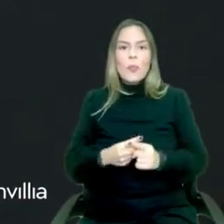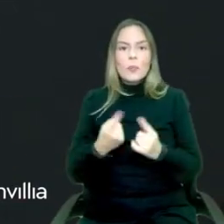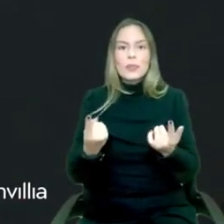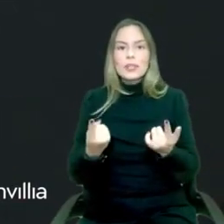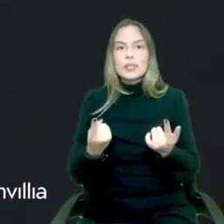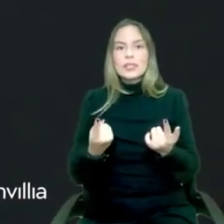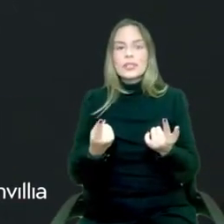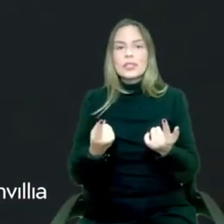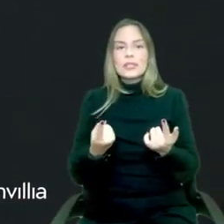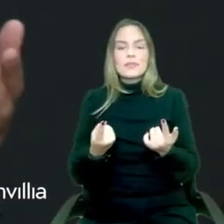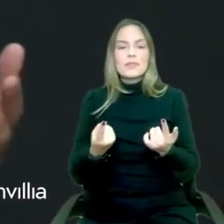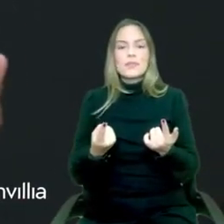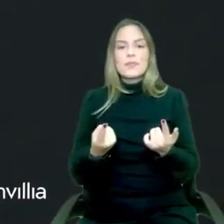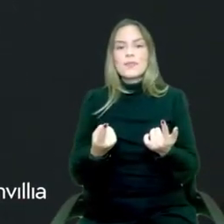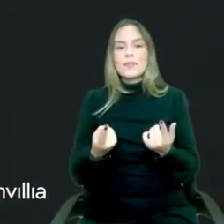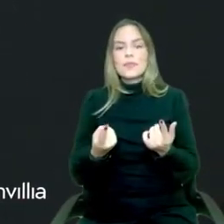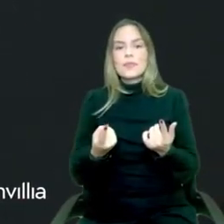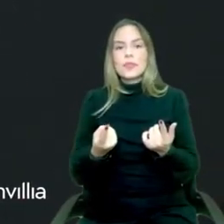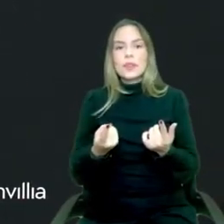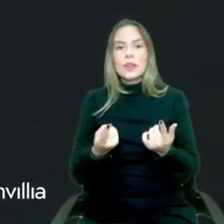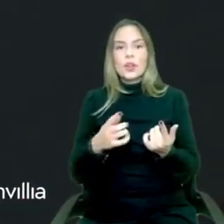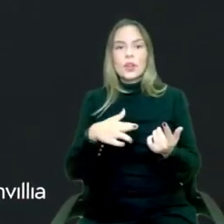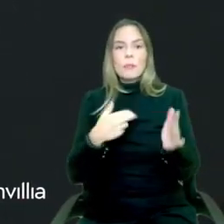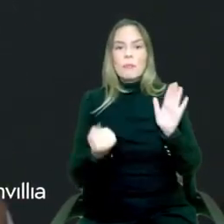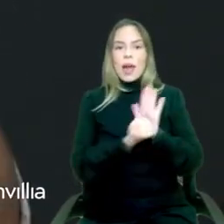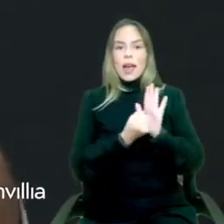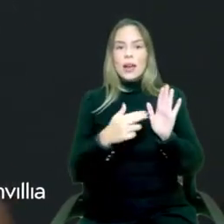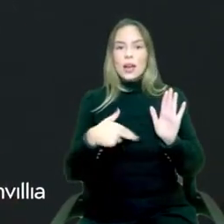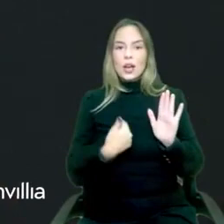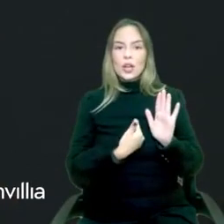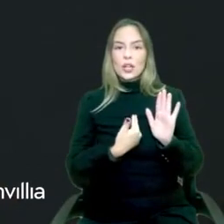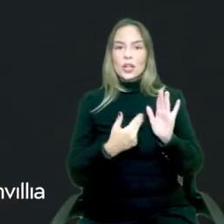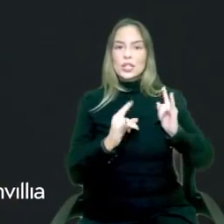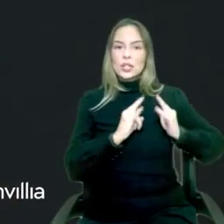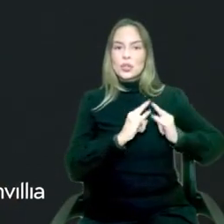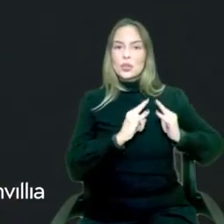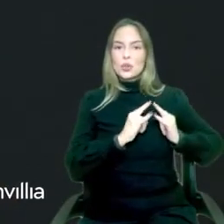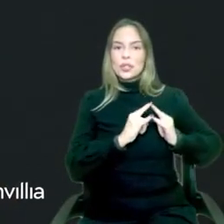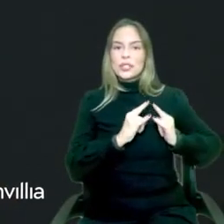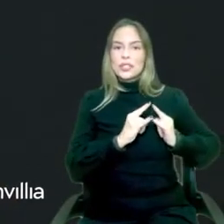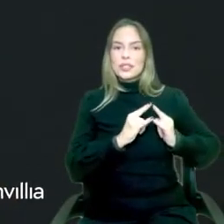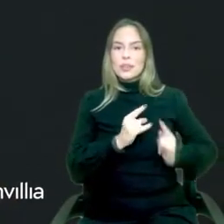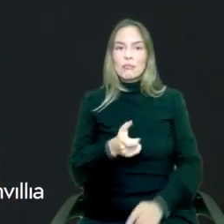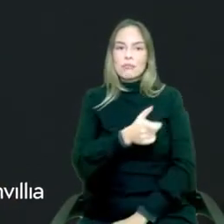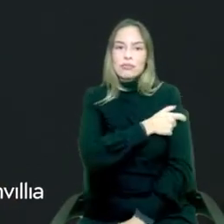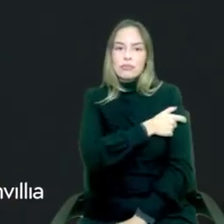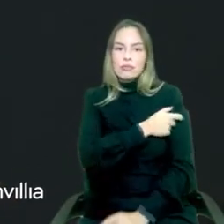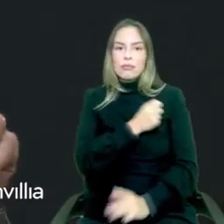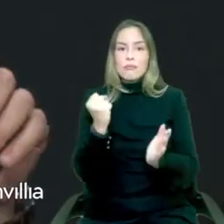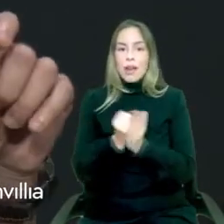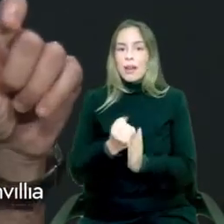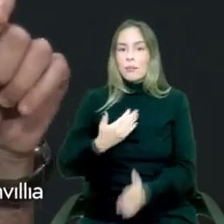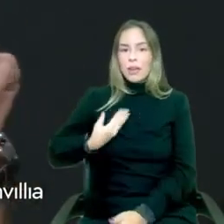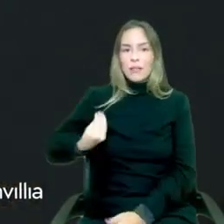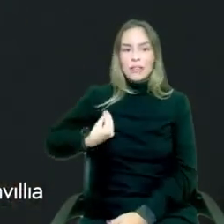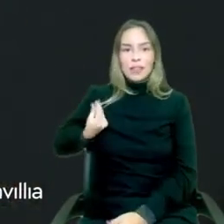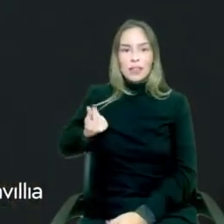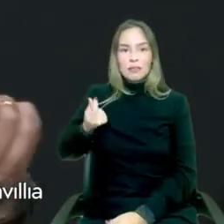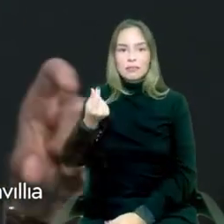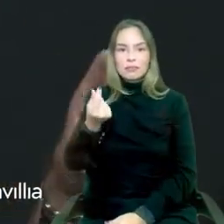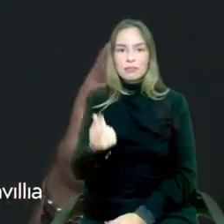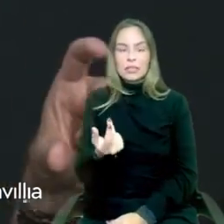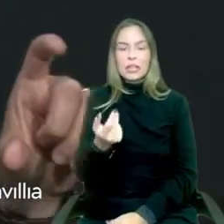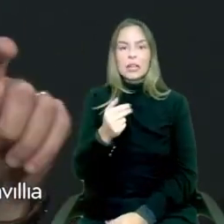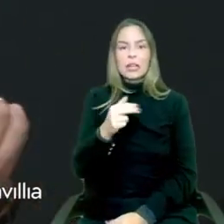our logo of our institutions with him forever, for his lifetime. But we still